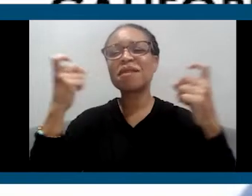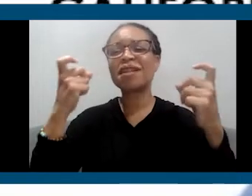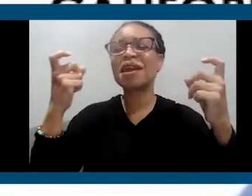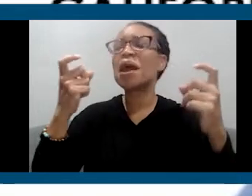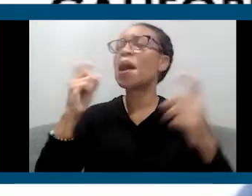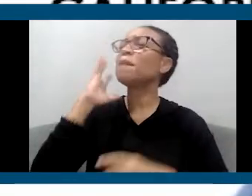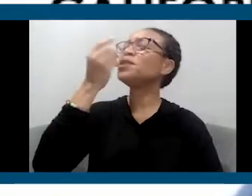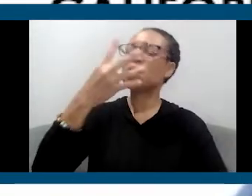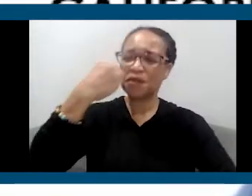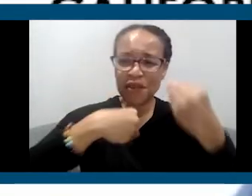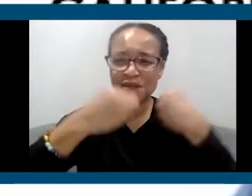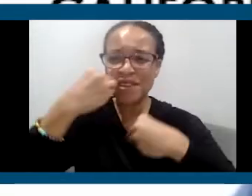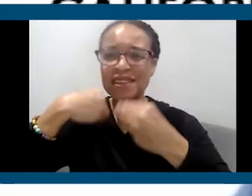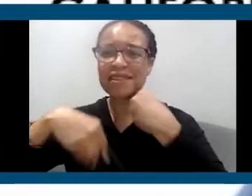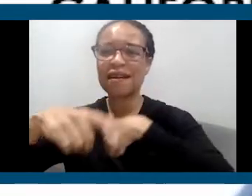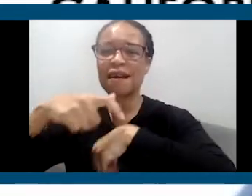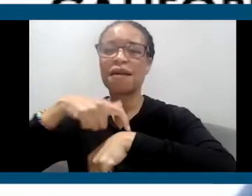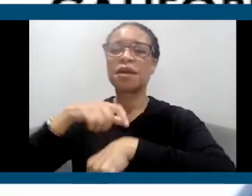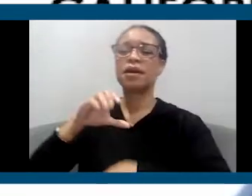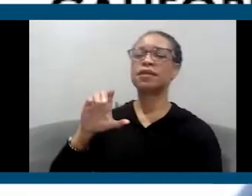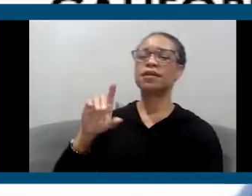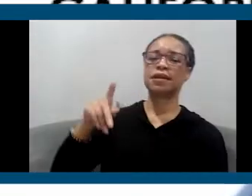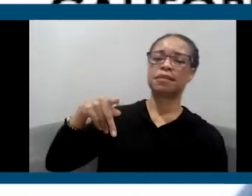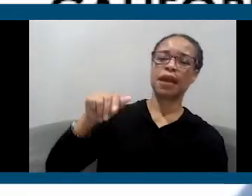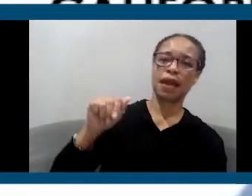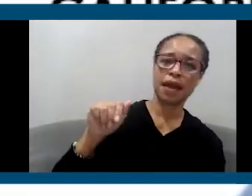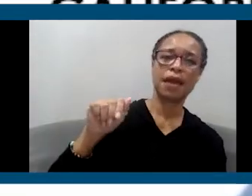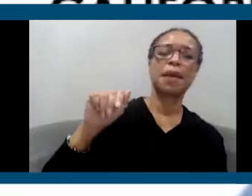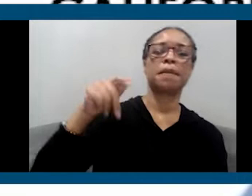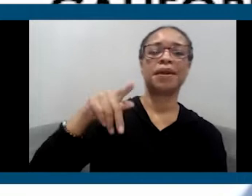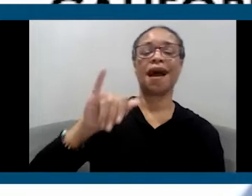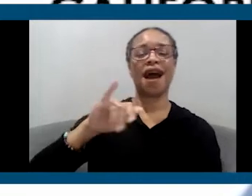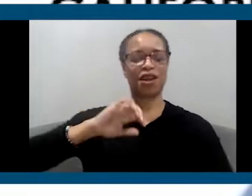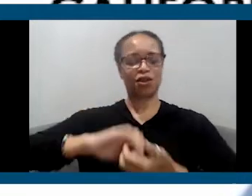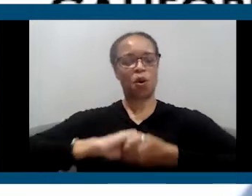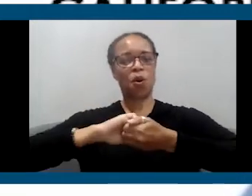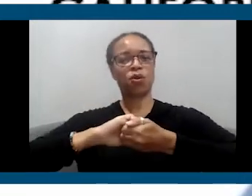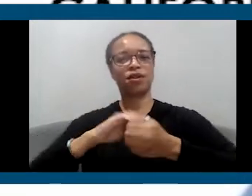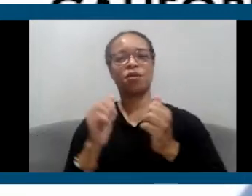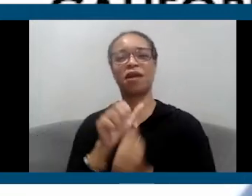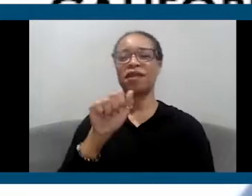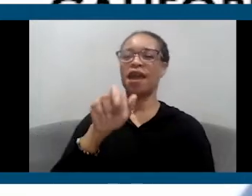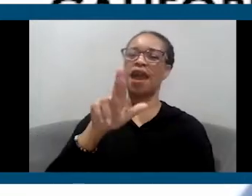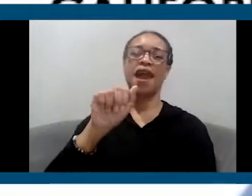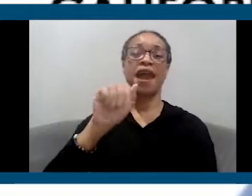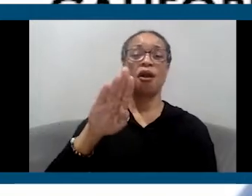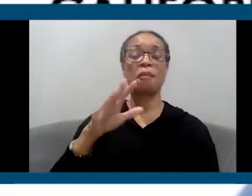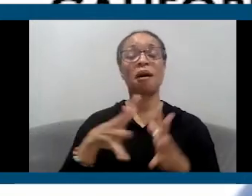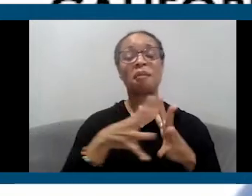Mubarak. The CDP API Caucus is honored to be co-hosting this event with the Arab American Caucus this